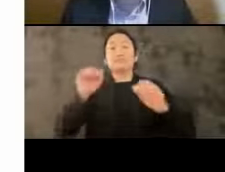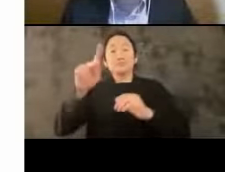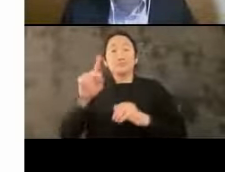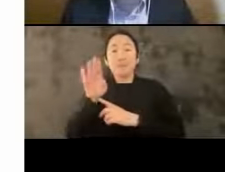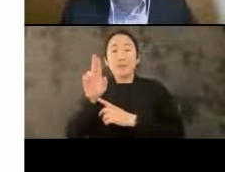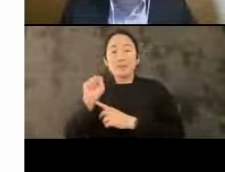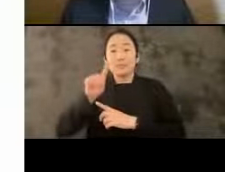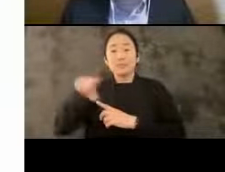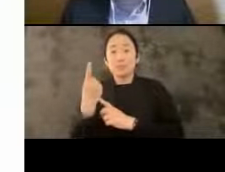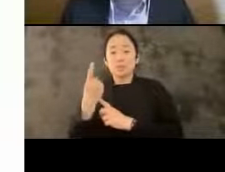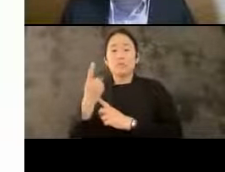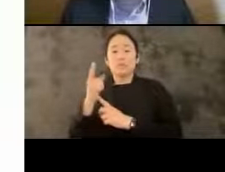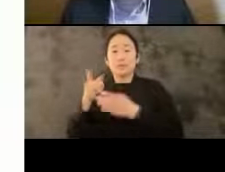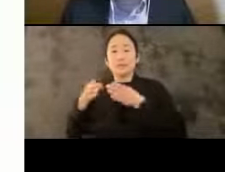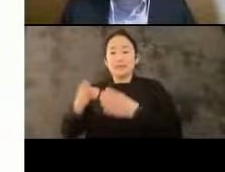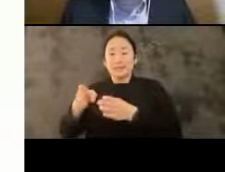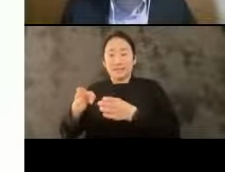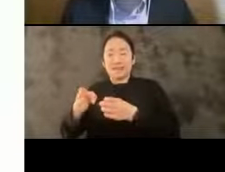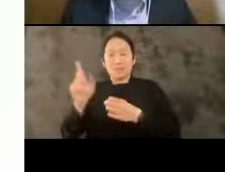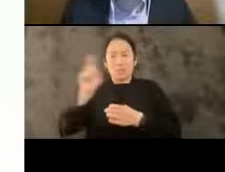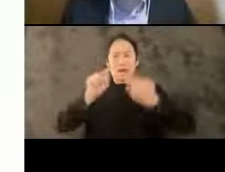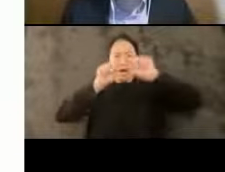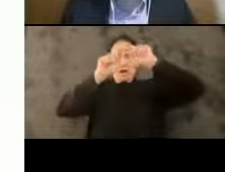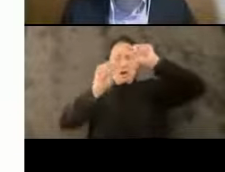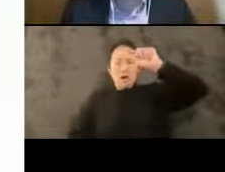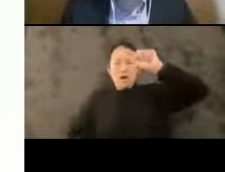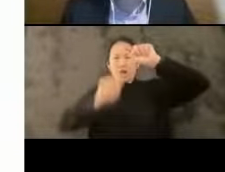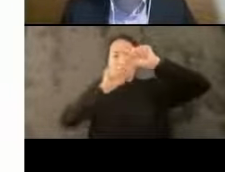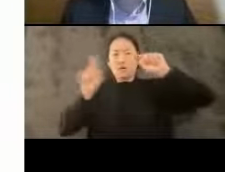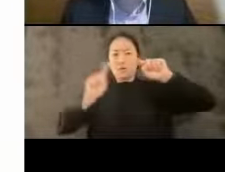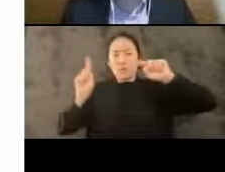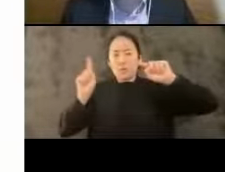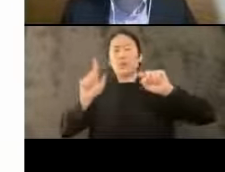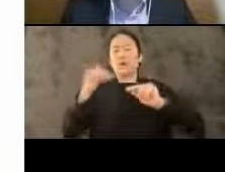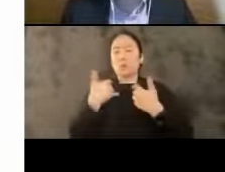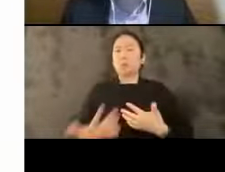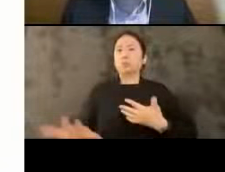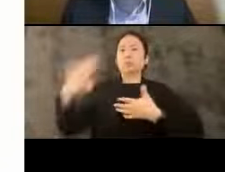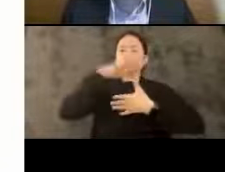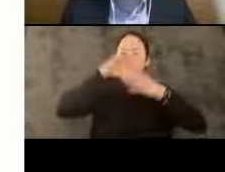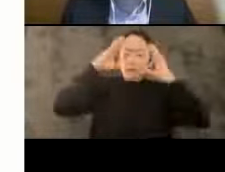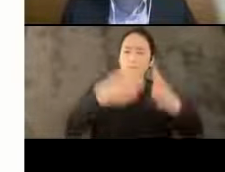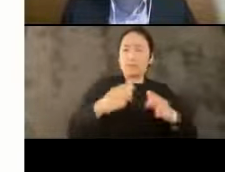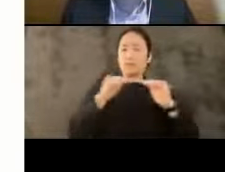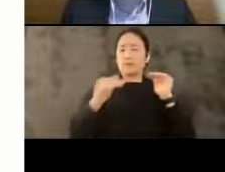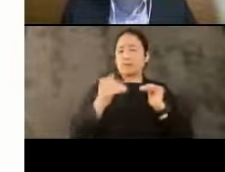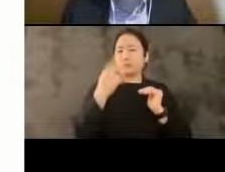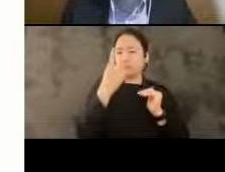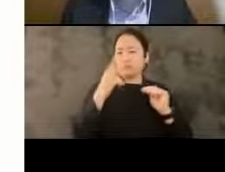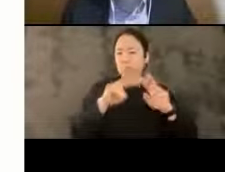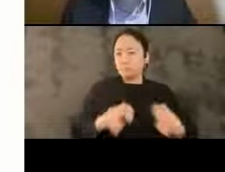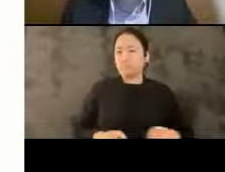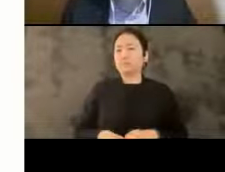go in the corridor is a major part of the tier 2 analysis. And so the map on the right here